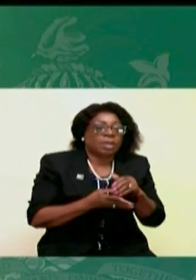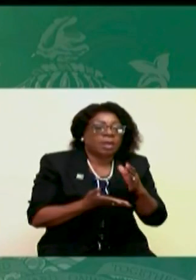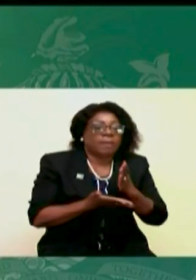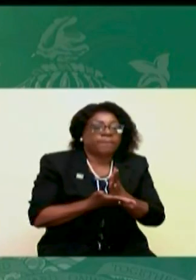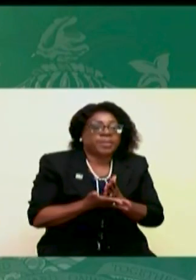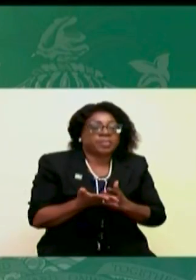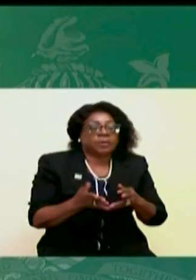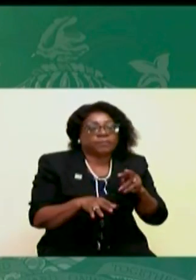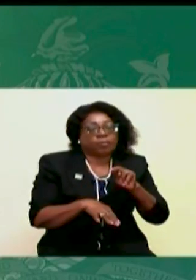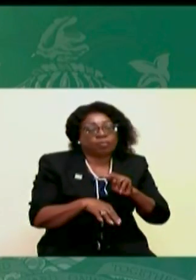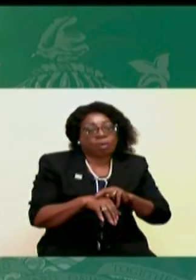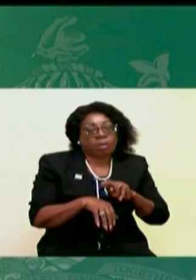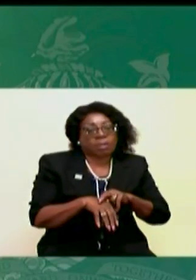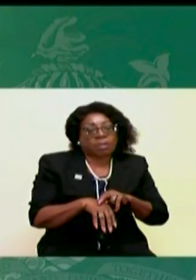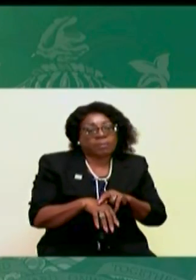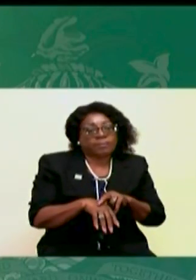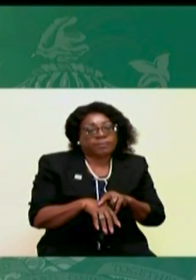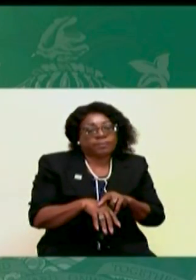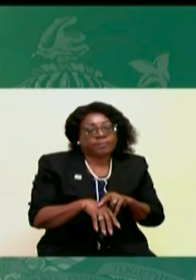rock, Madam Speaker.